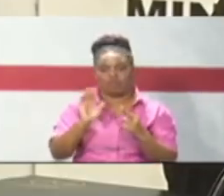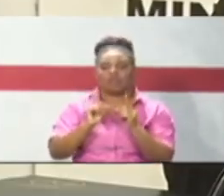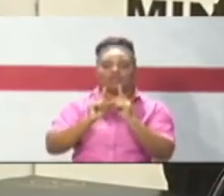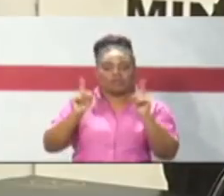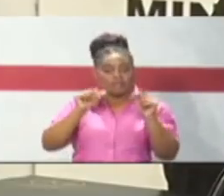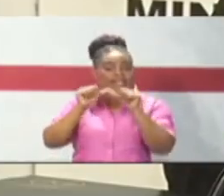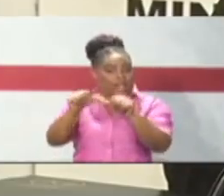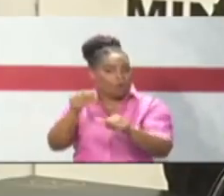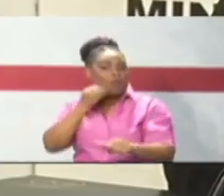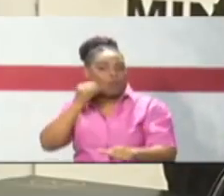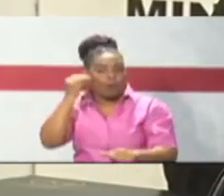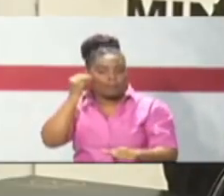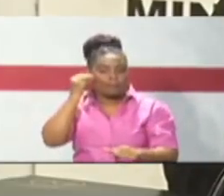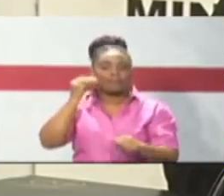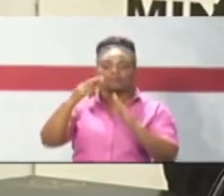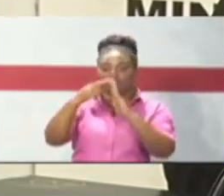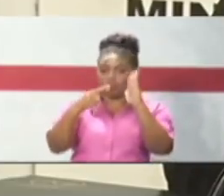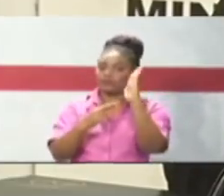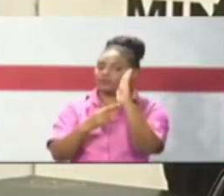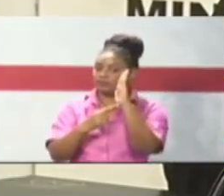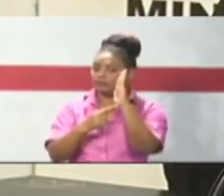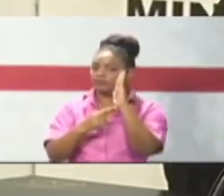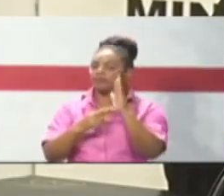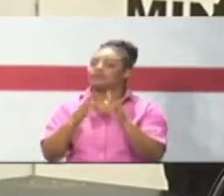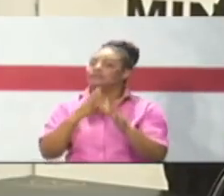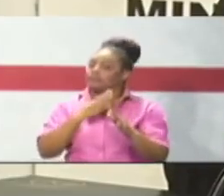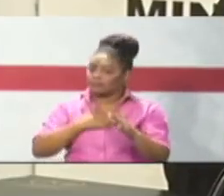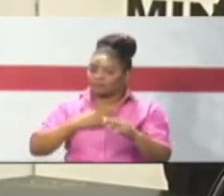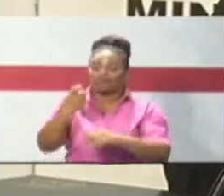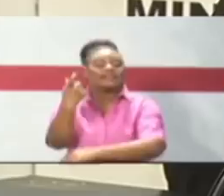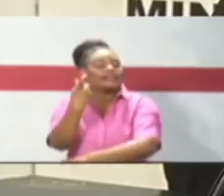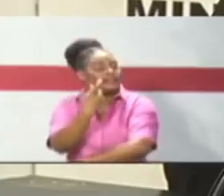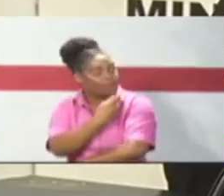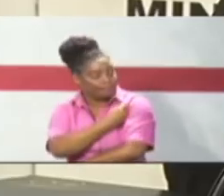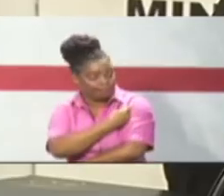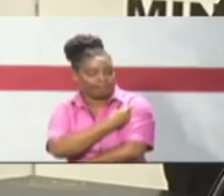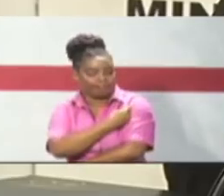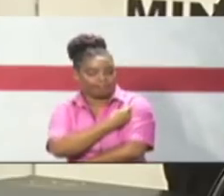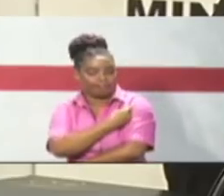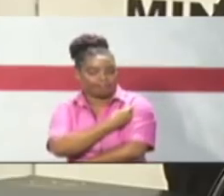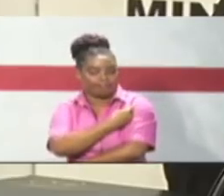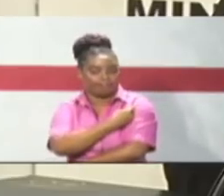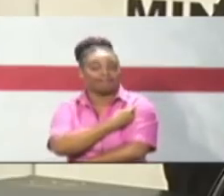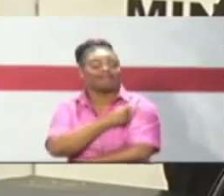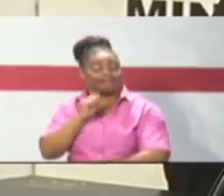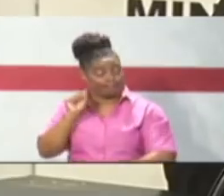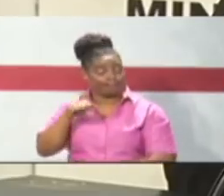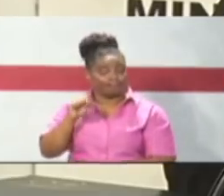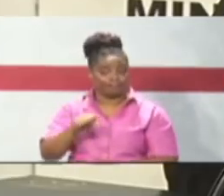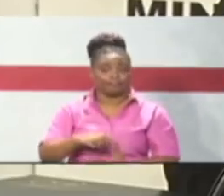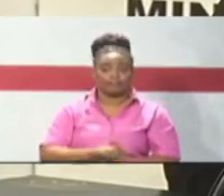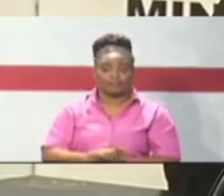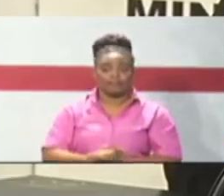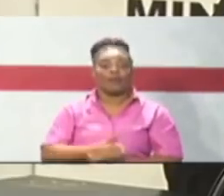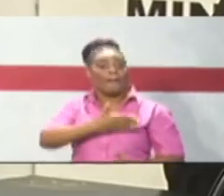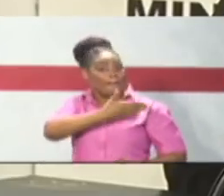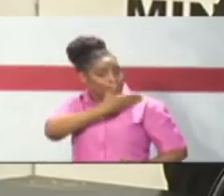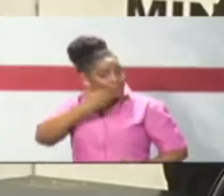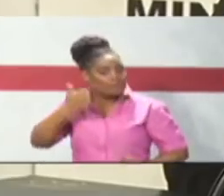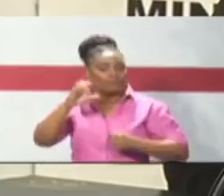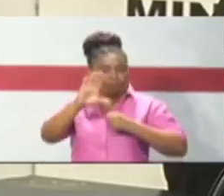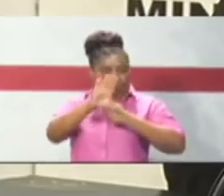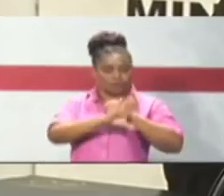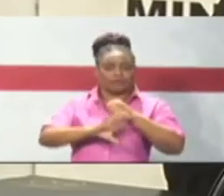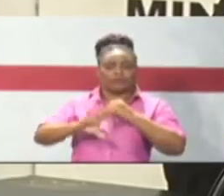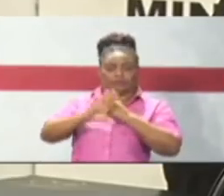health measures, and of course getting the vaccination, which is one of the strongest layers of risk reduction that's available to everybody at this